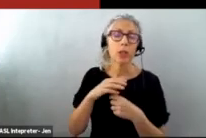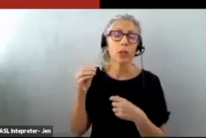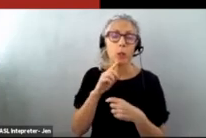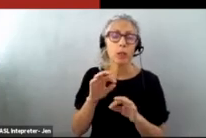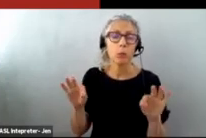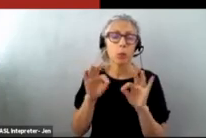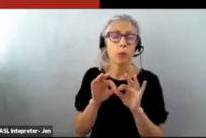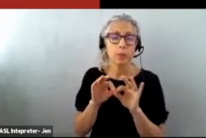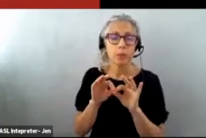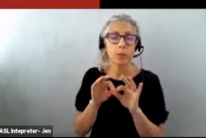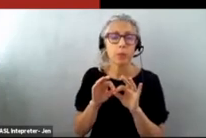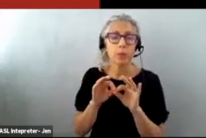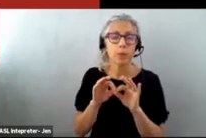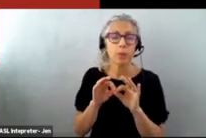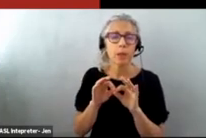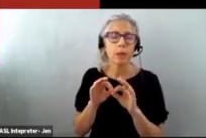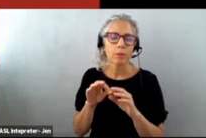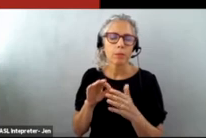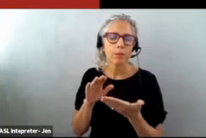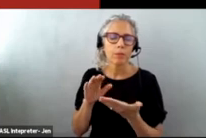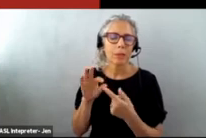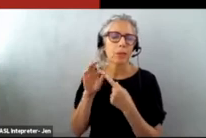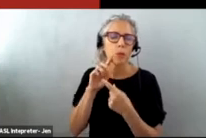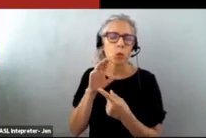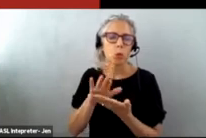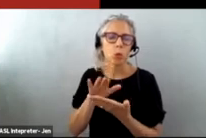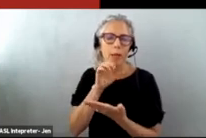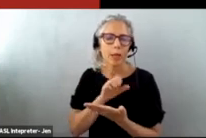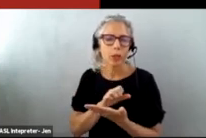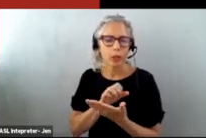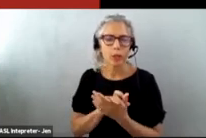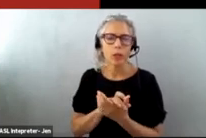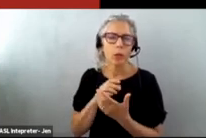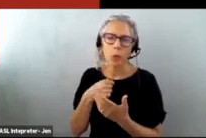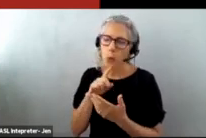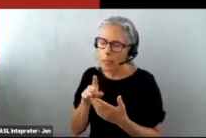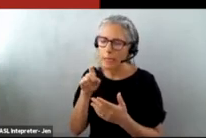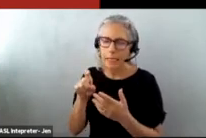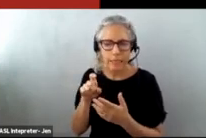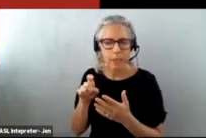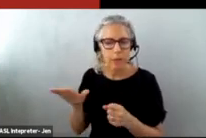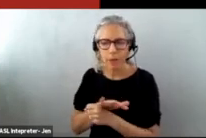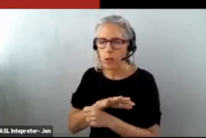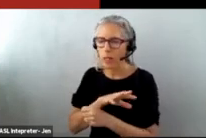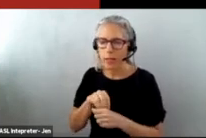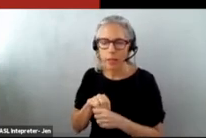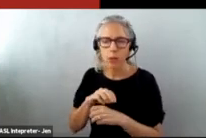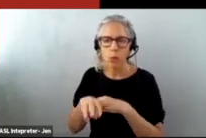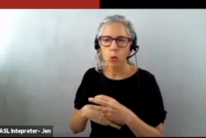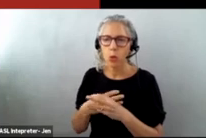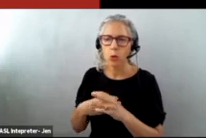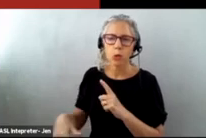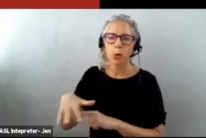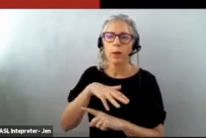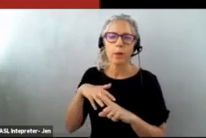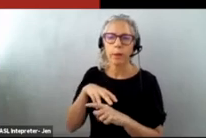really important once you hit school age. For children, when we really need to get them fully engaged in the world around them and with